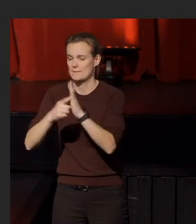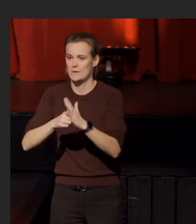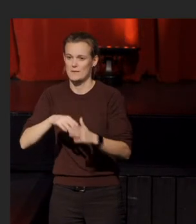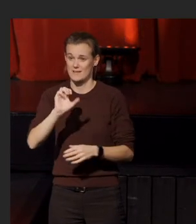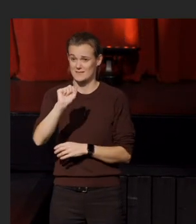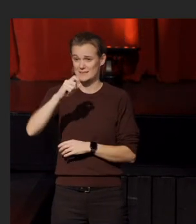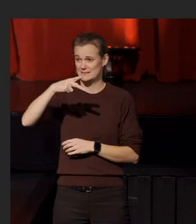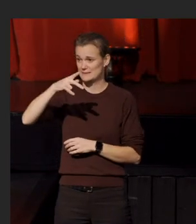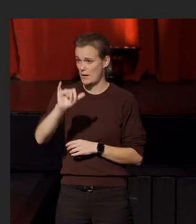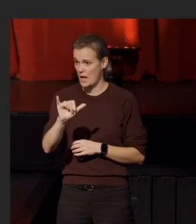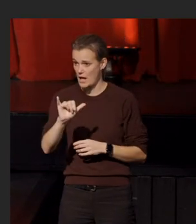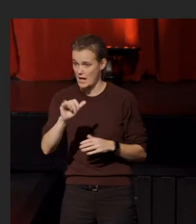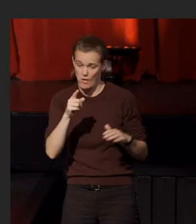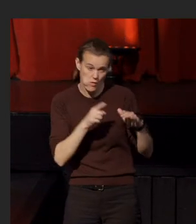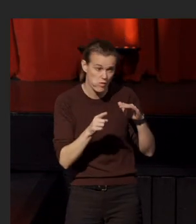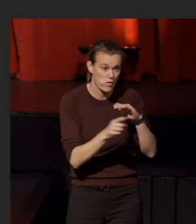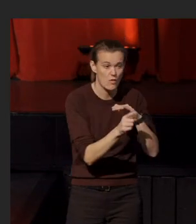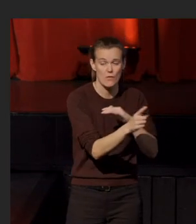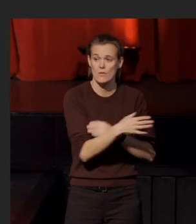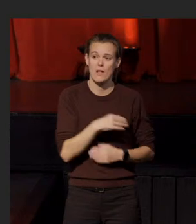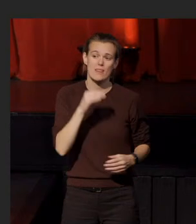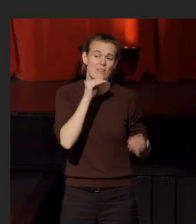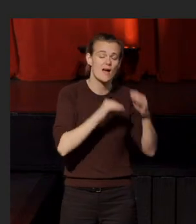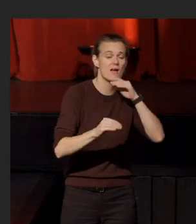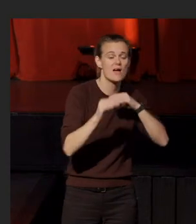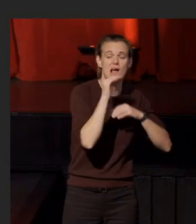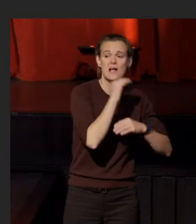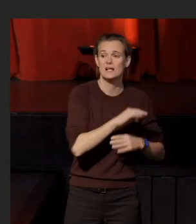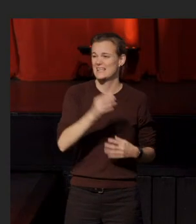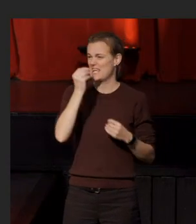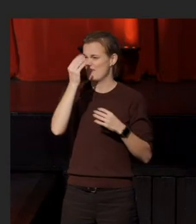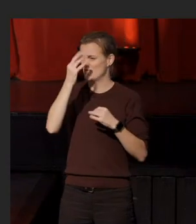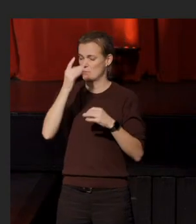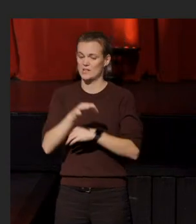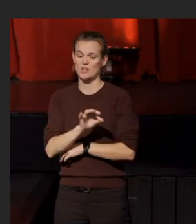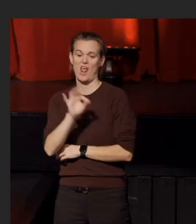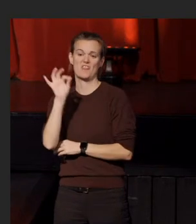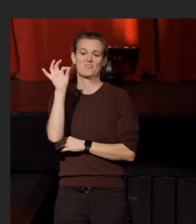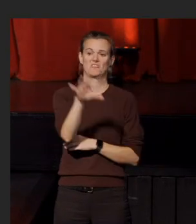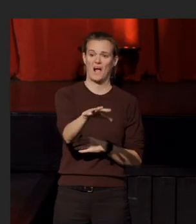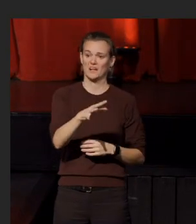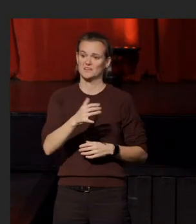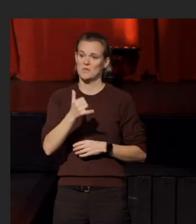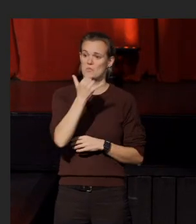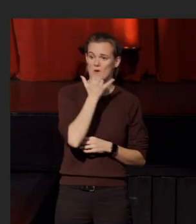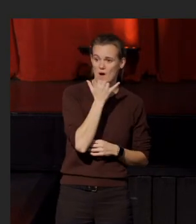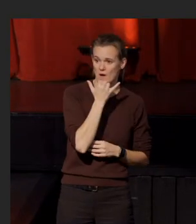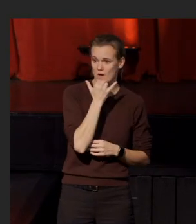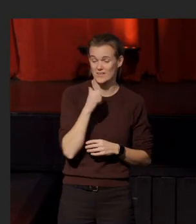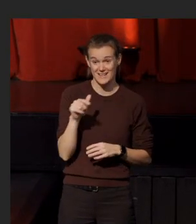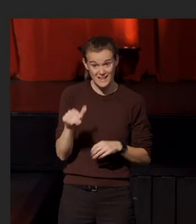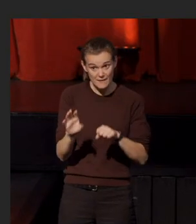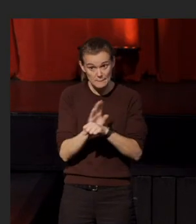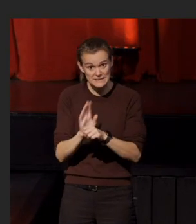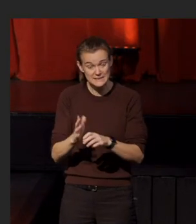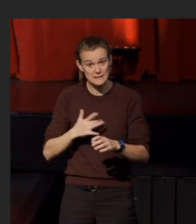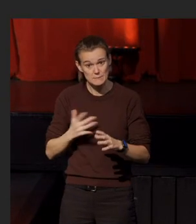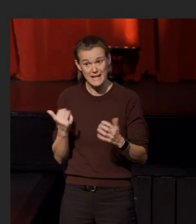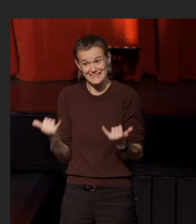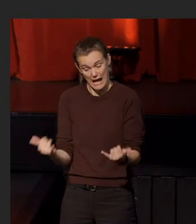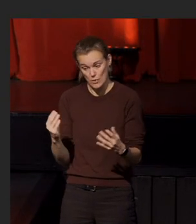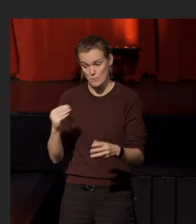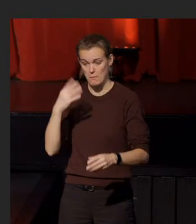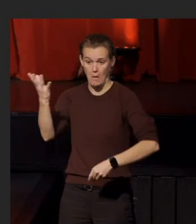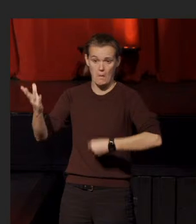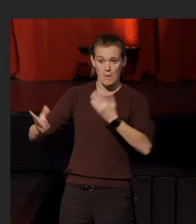espionage, subversion, disinformation, and other clandestine activities. Now, how did this all emerge? Well, we have to